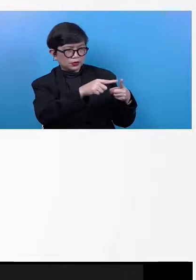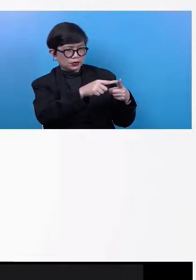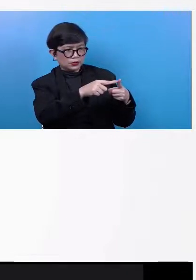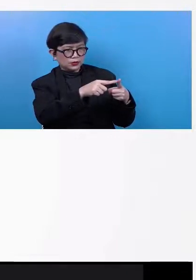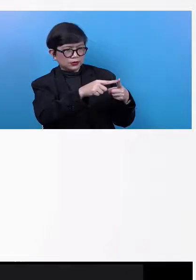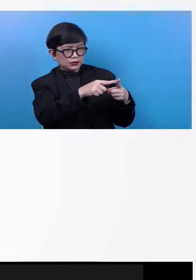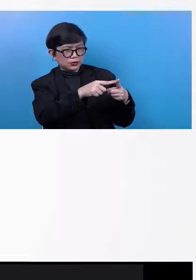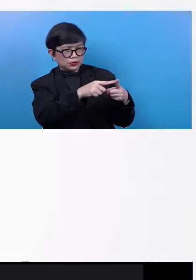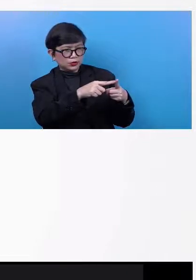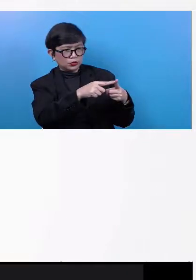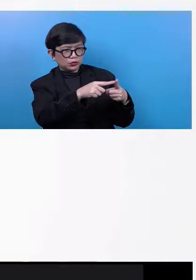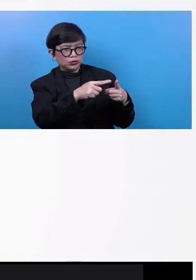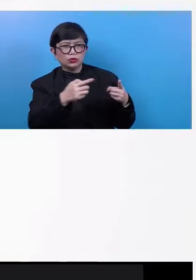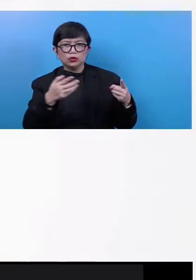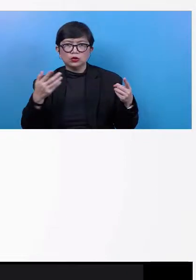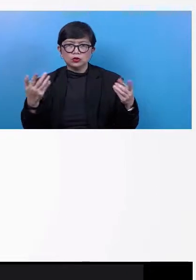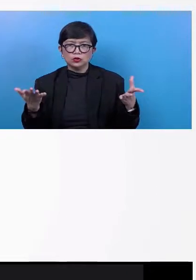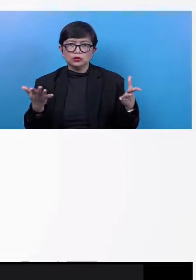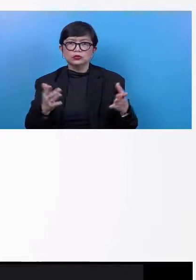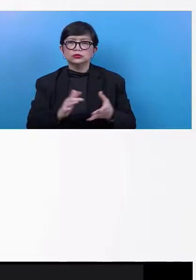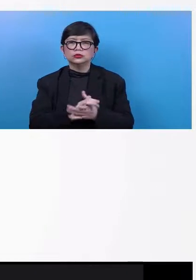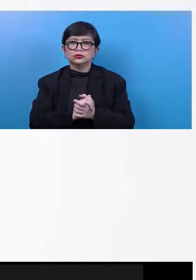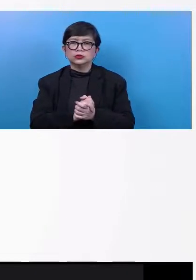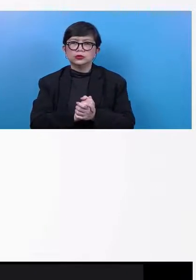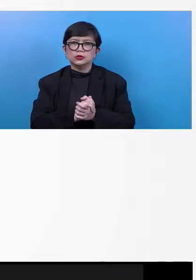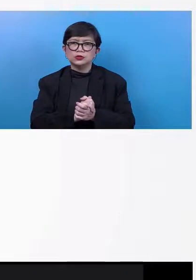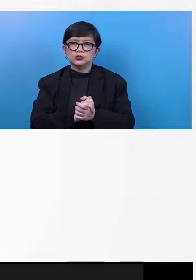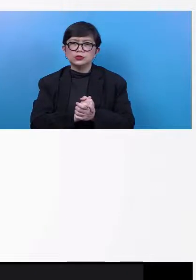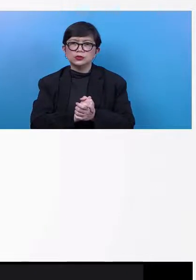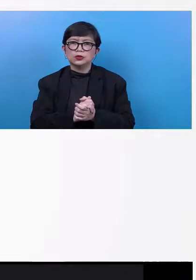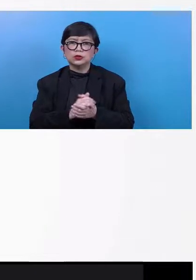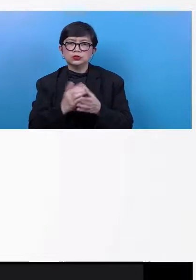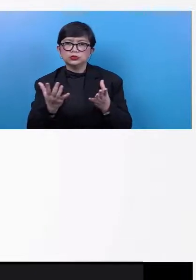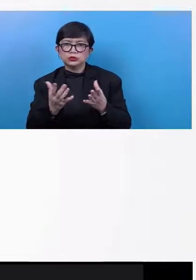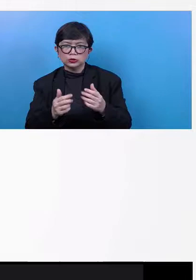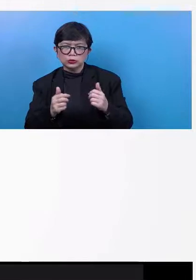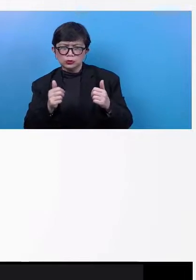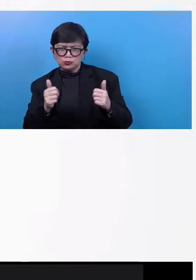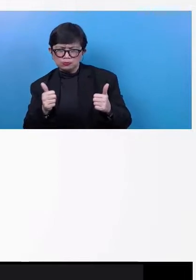characterization study. Within this, primarily what we're trying to understand is